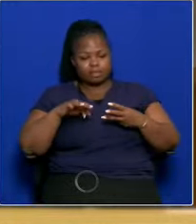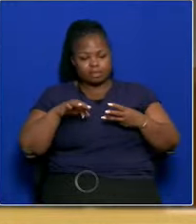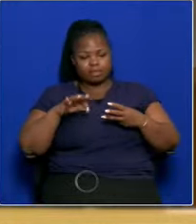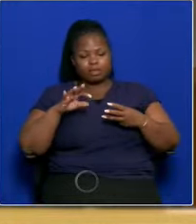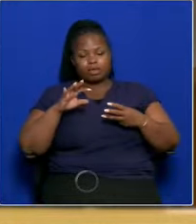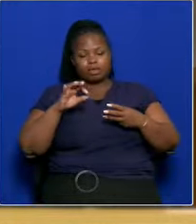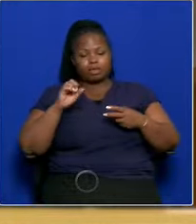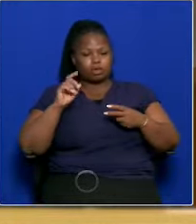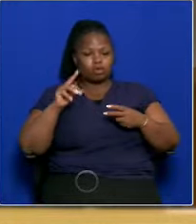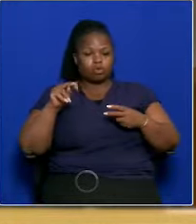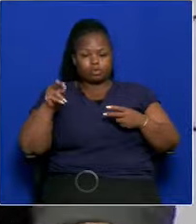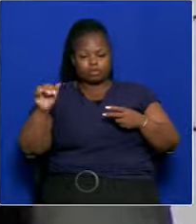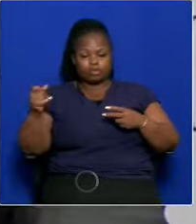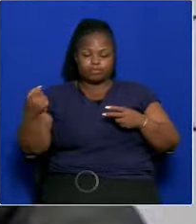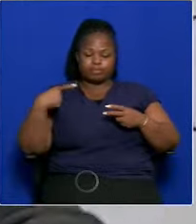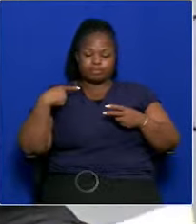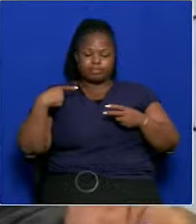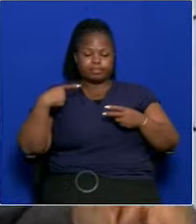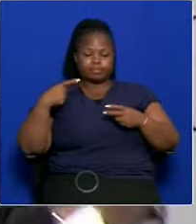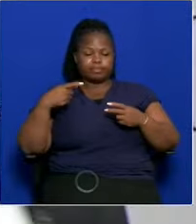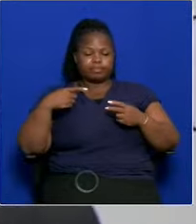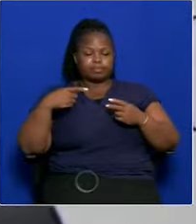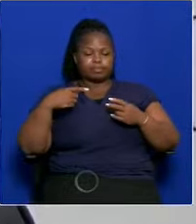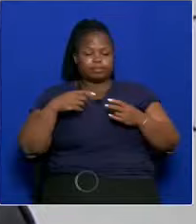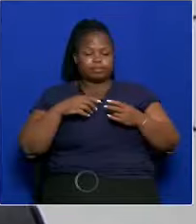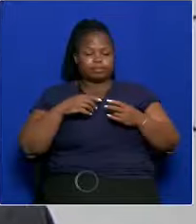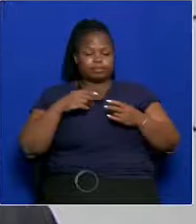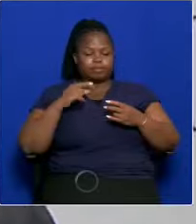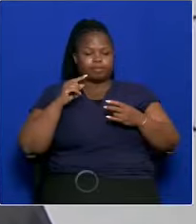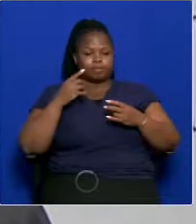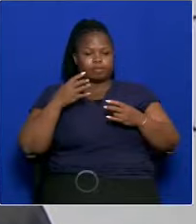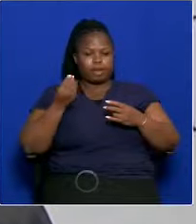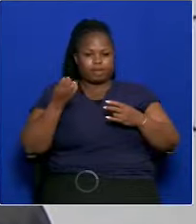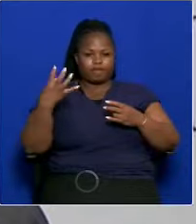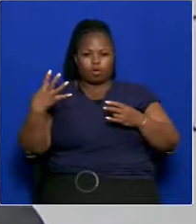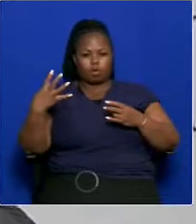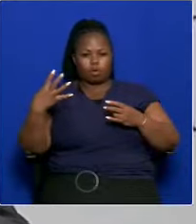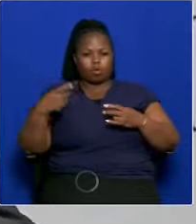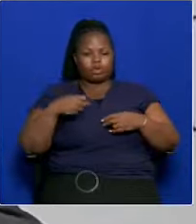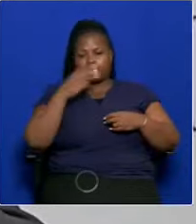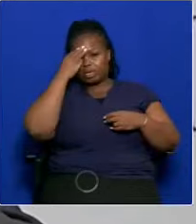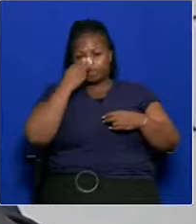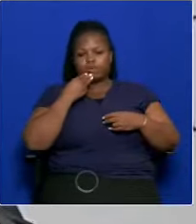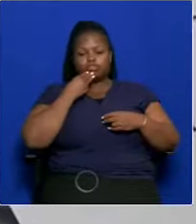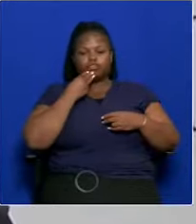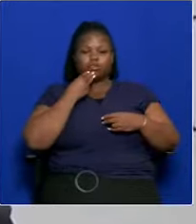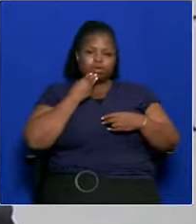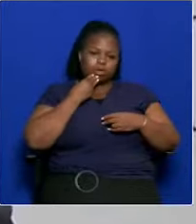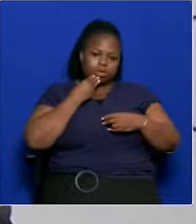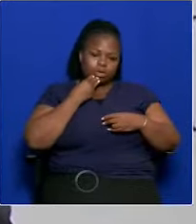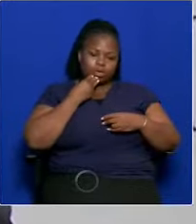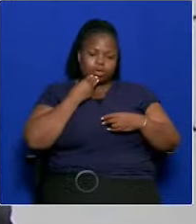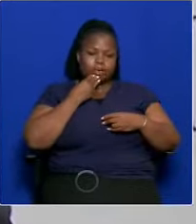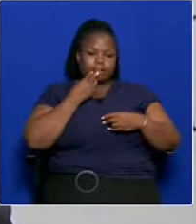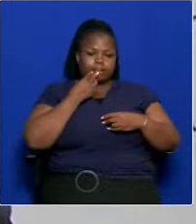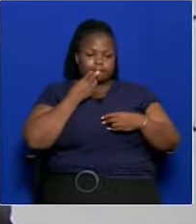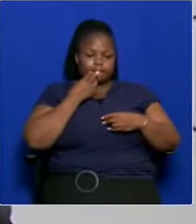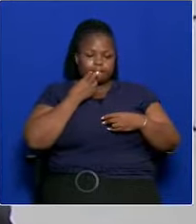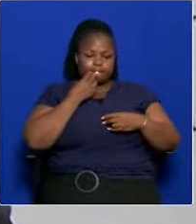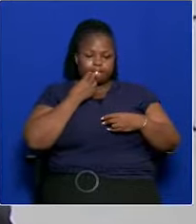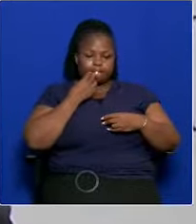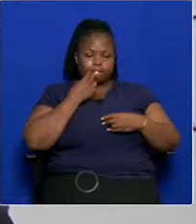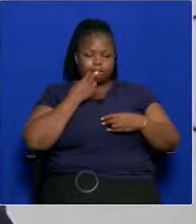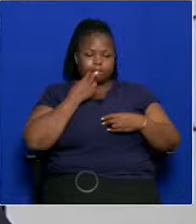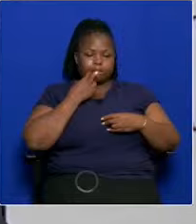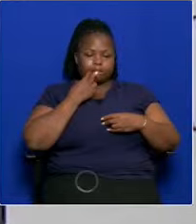on the 13th. Chat number 4, a picture is shared. Ms. Boyle will tell us what that